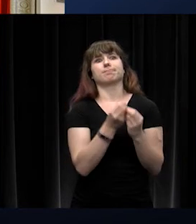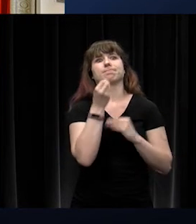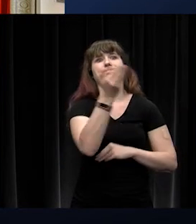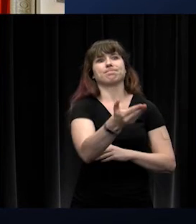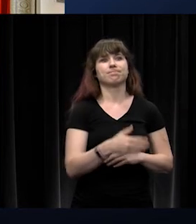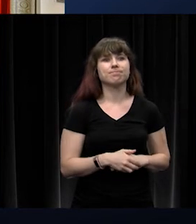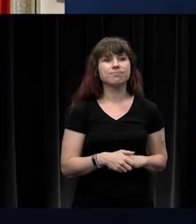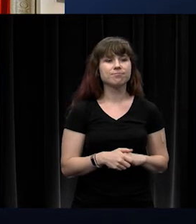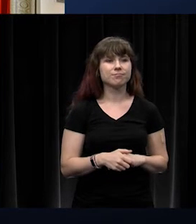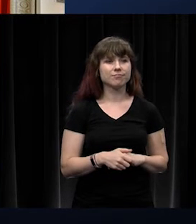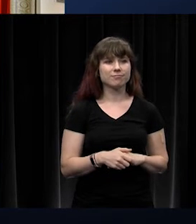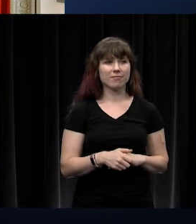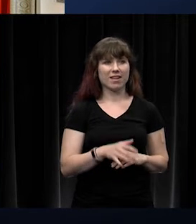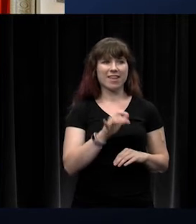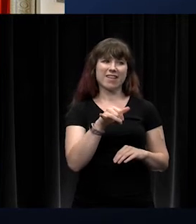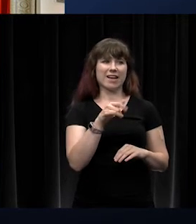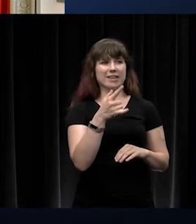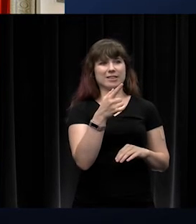This isn't the actual